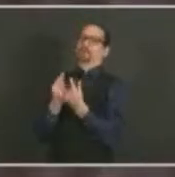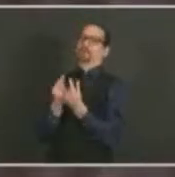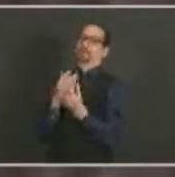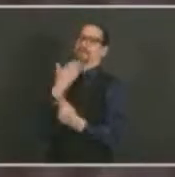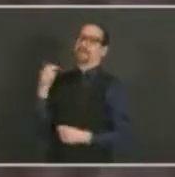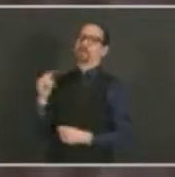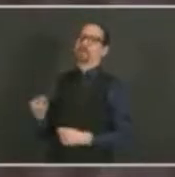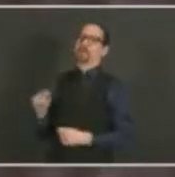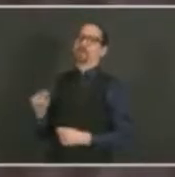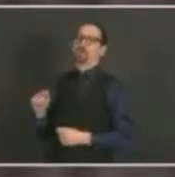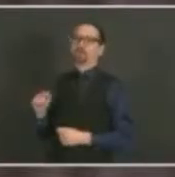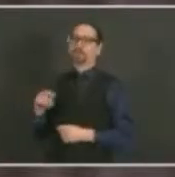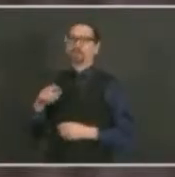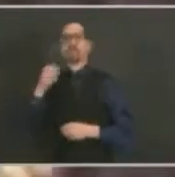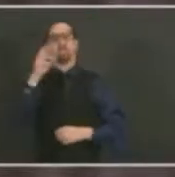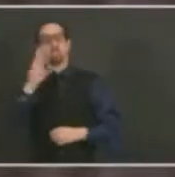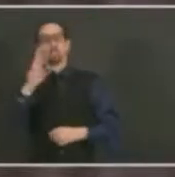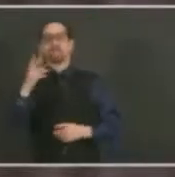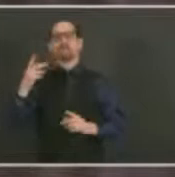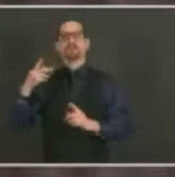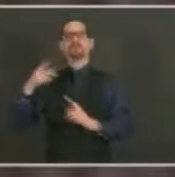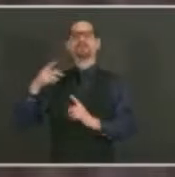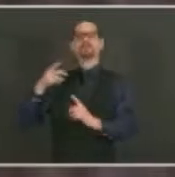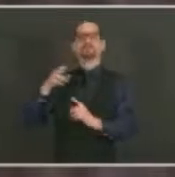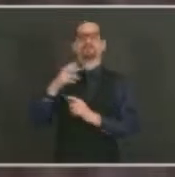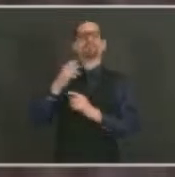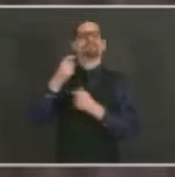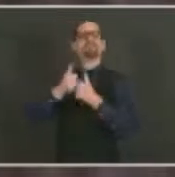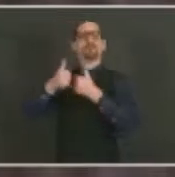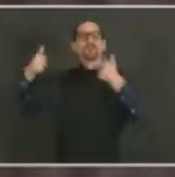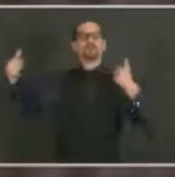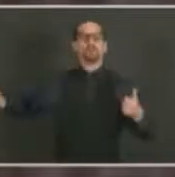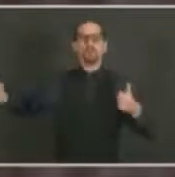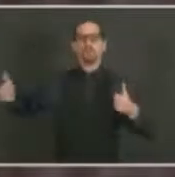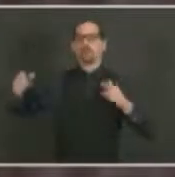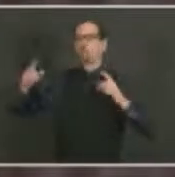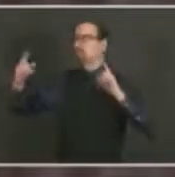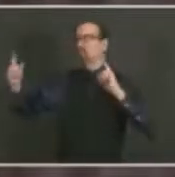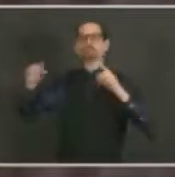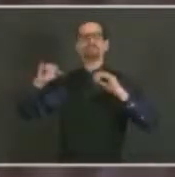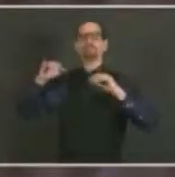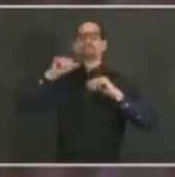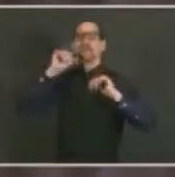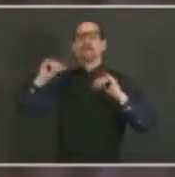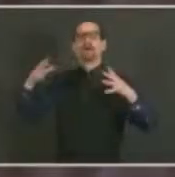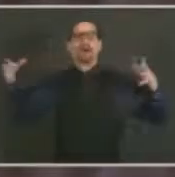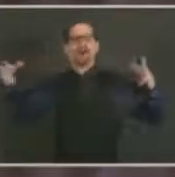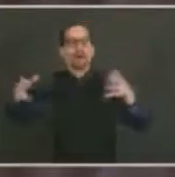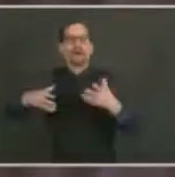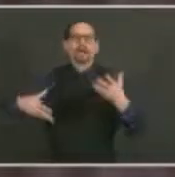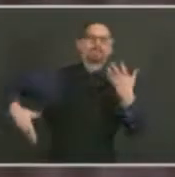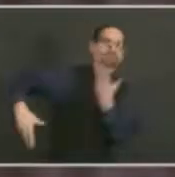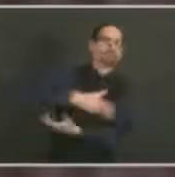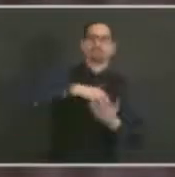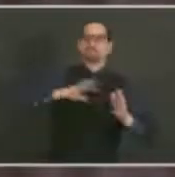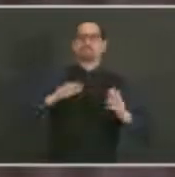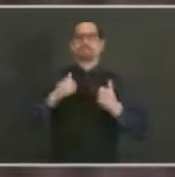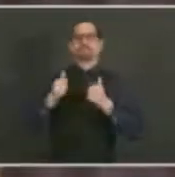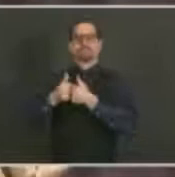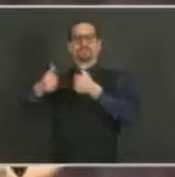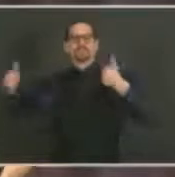go remote for performances or for worship services. So we ask if that is possible for you,